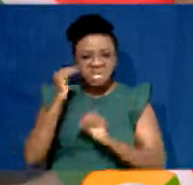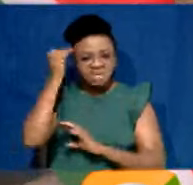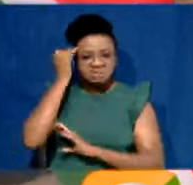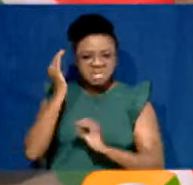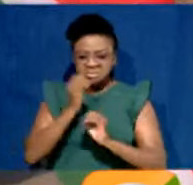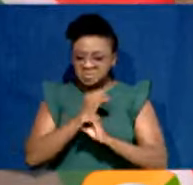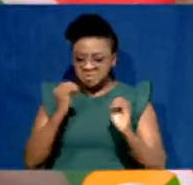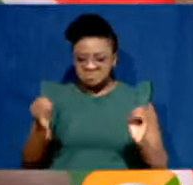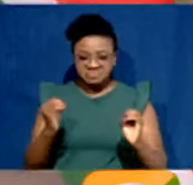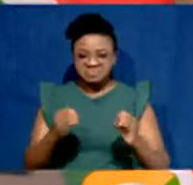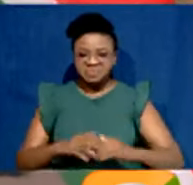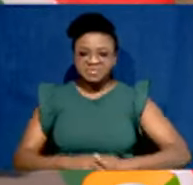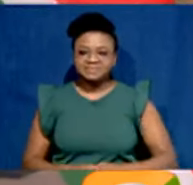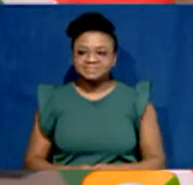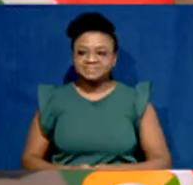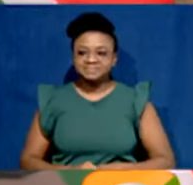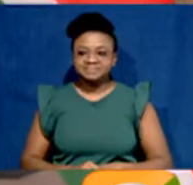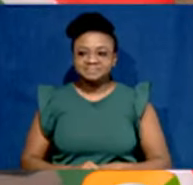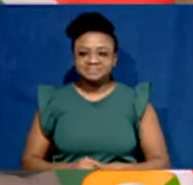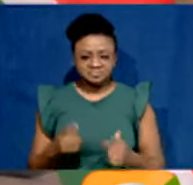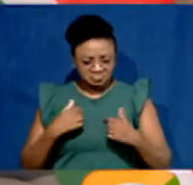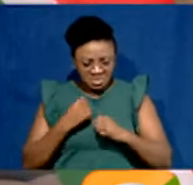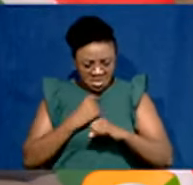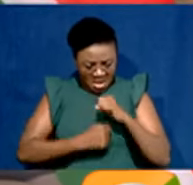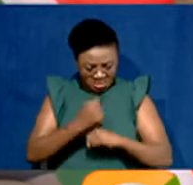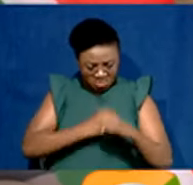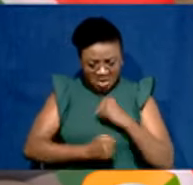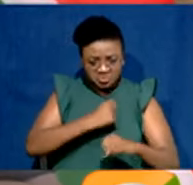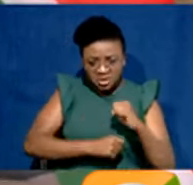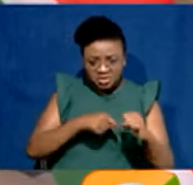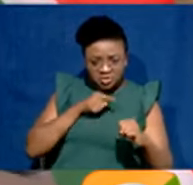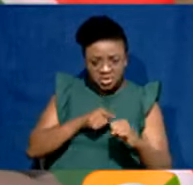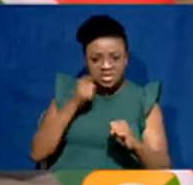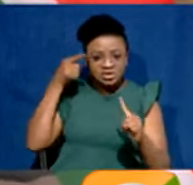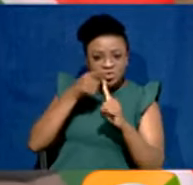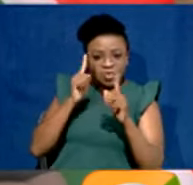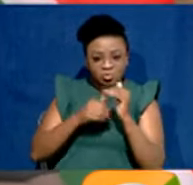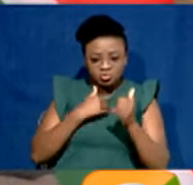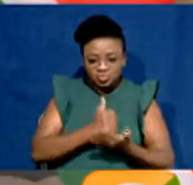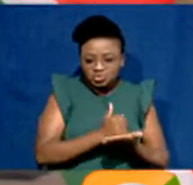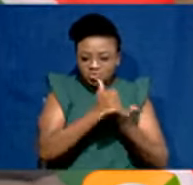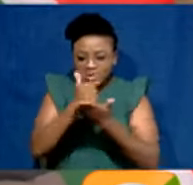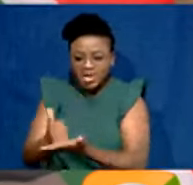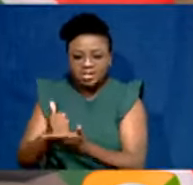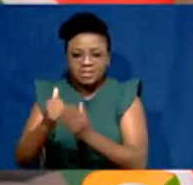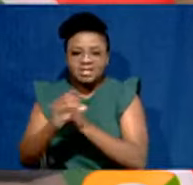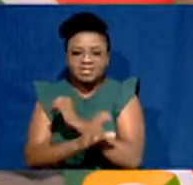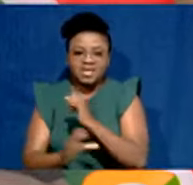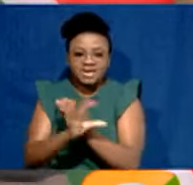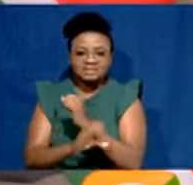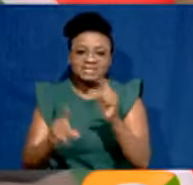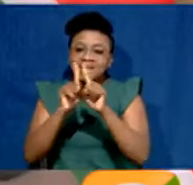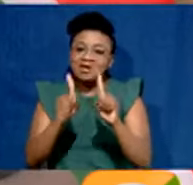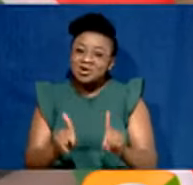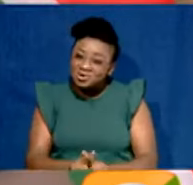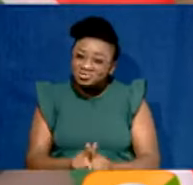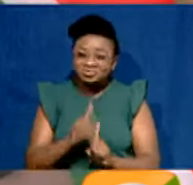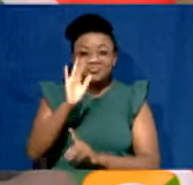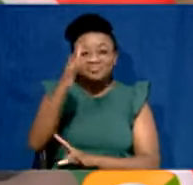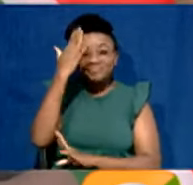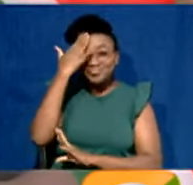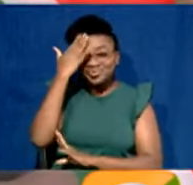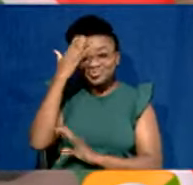for the country. But also, I am this one person. You know, the problem we've had in